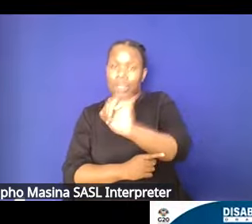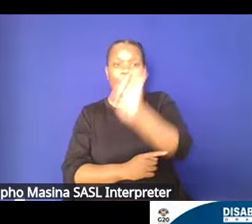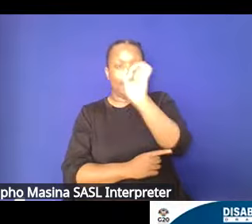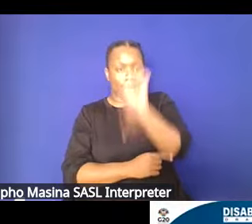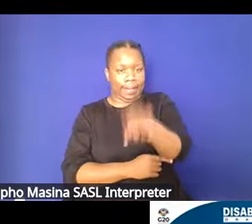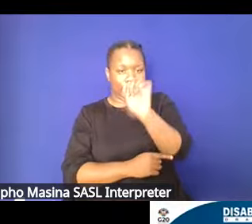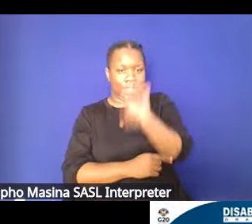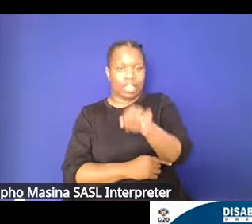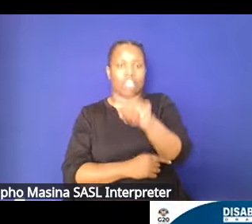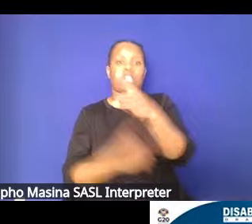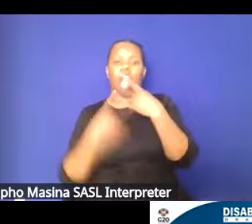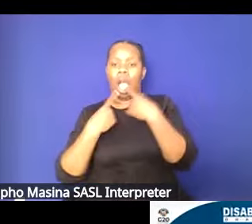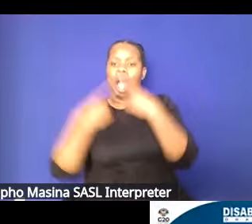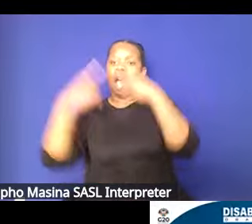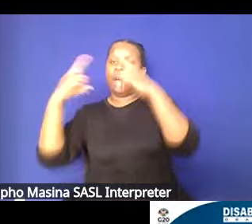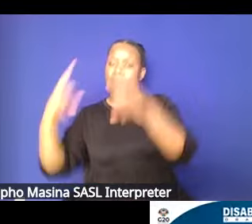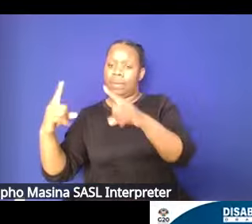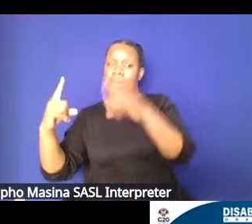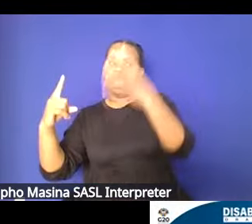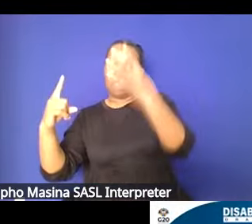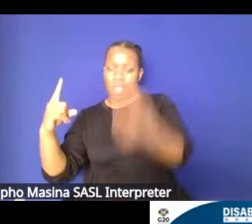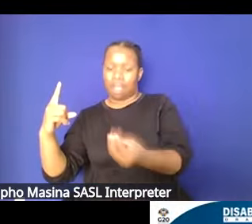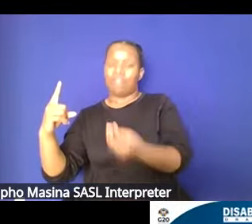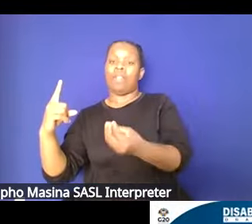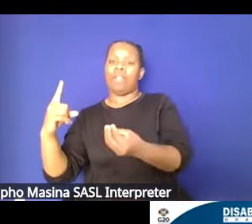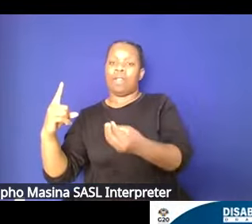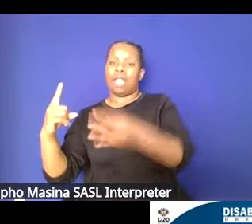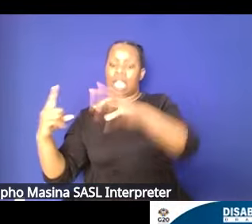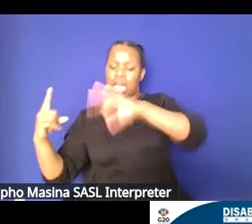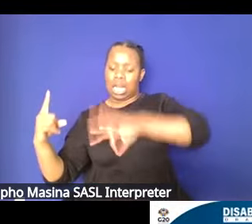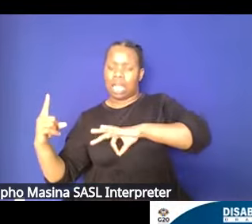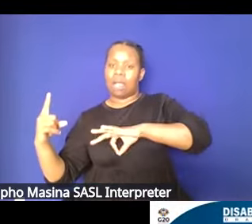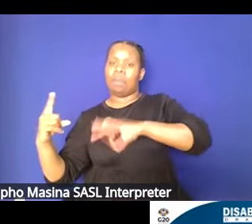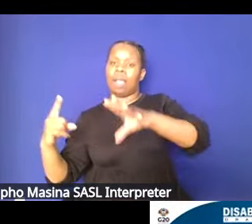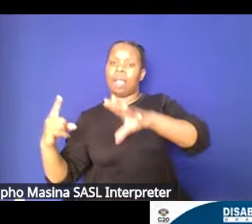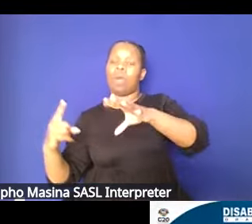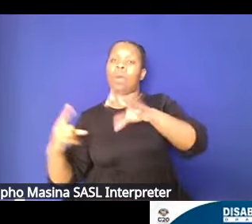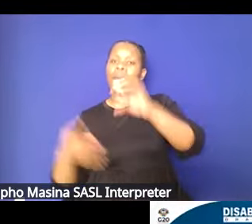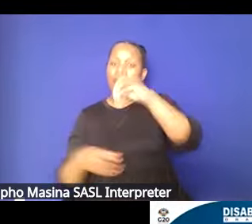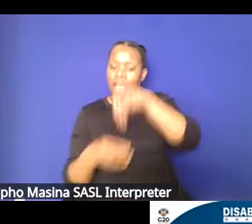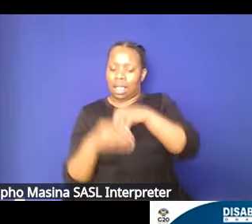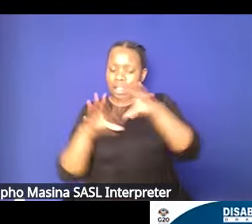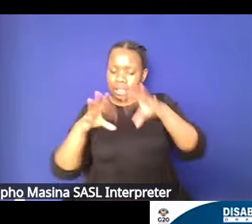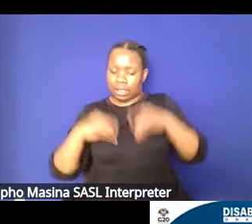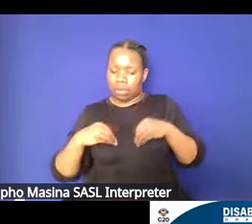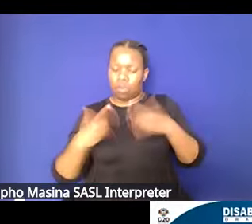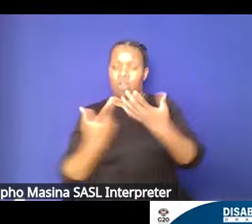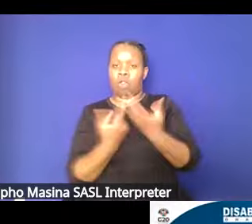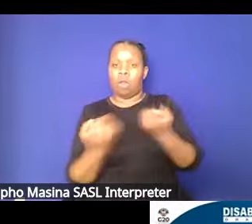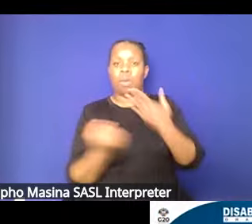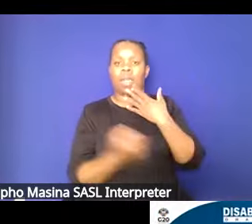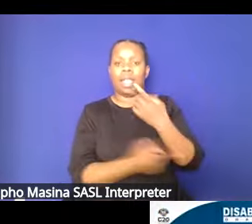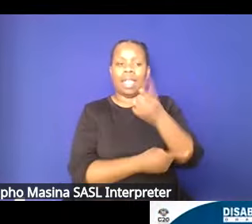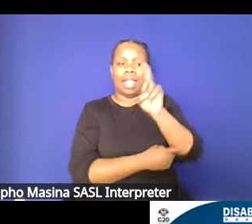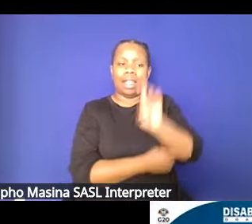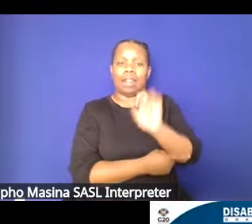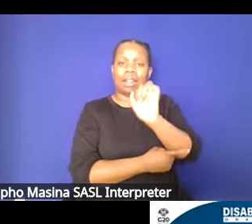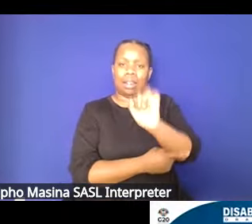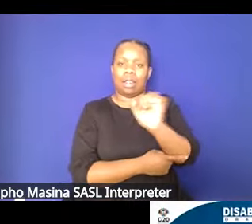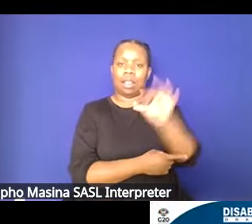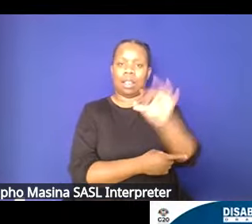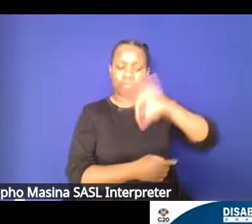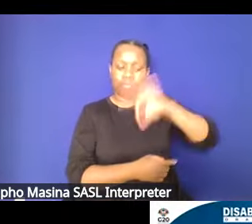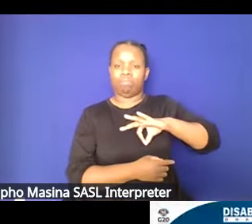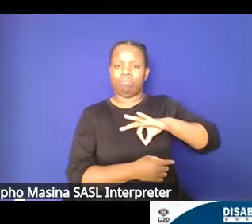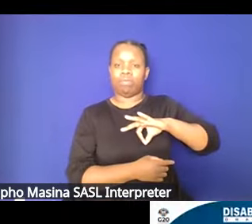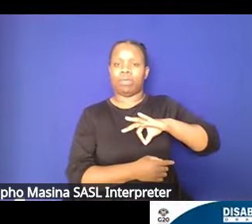the donations as income, but it will be exempted from income tax purposes. Thank you. Thank you, Mark, for